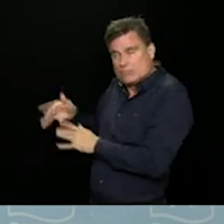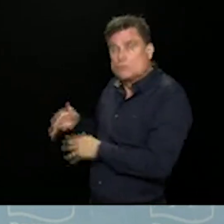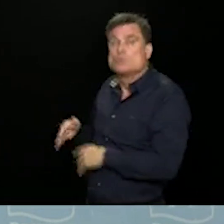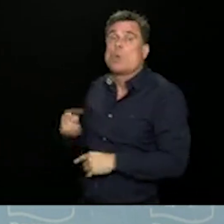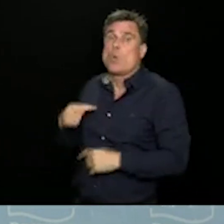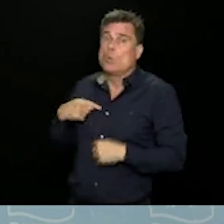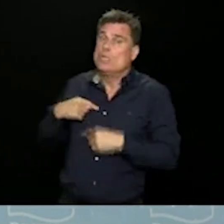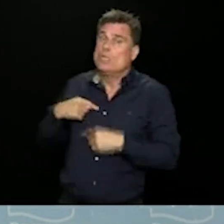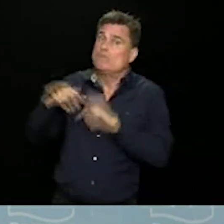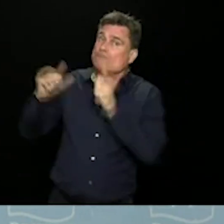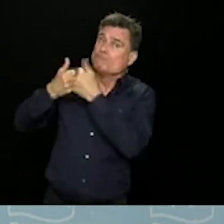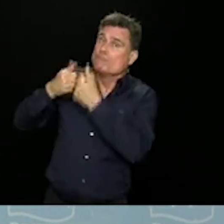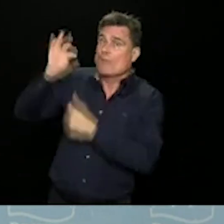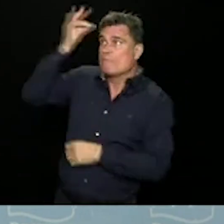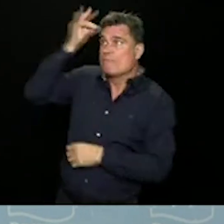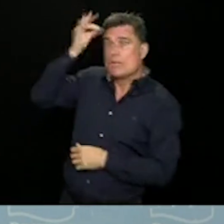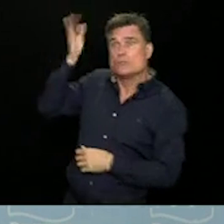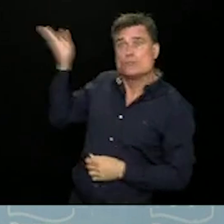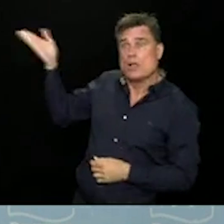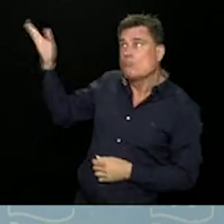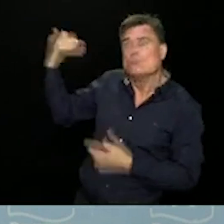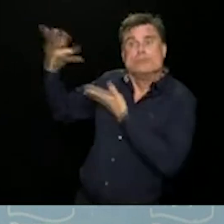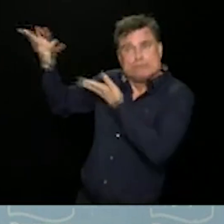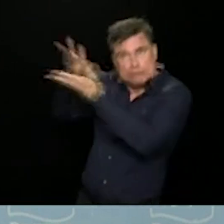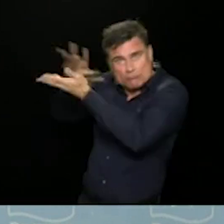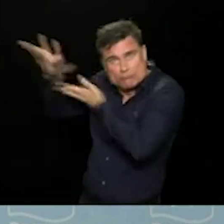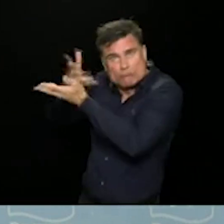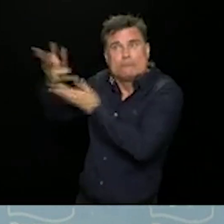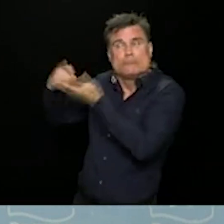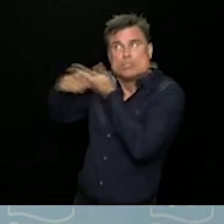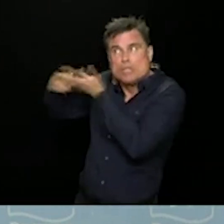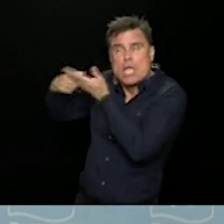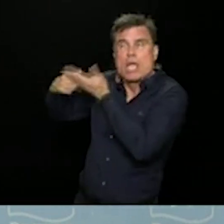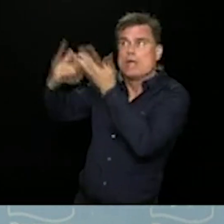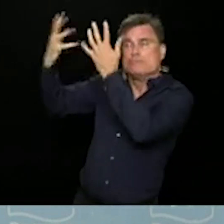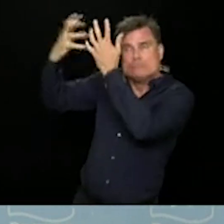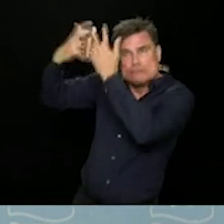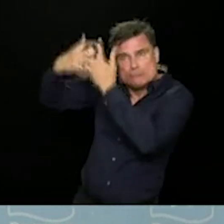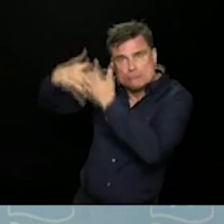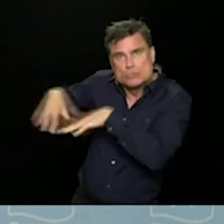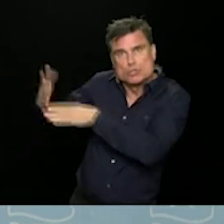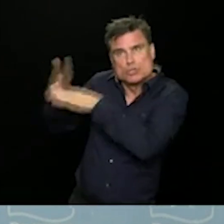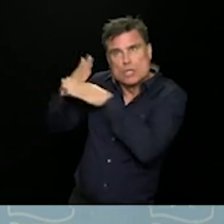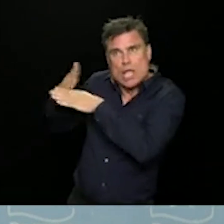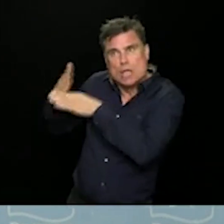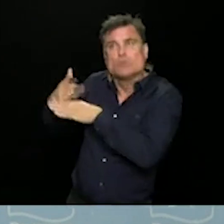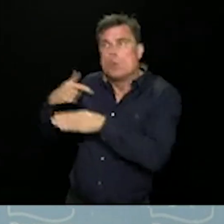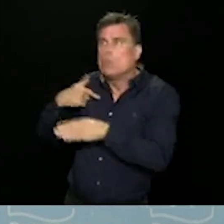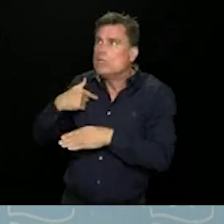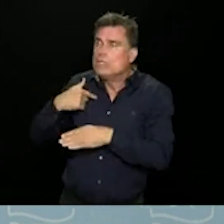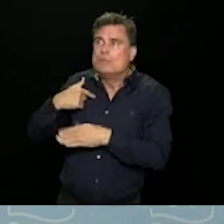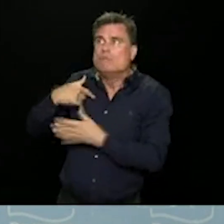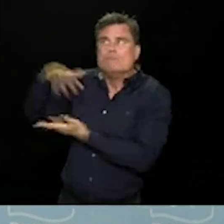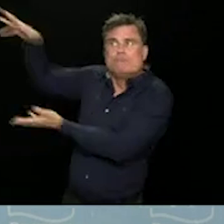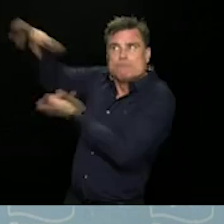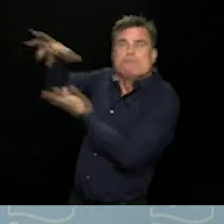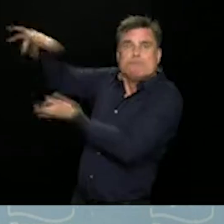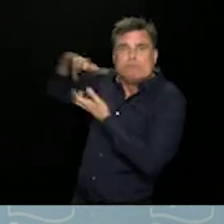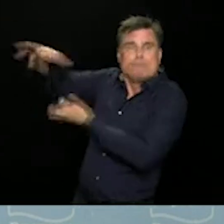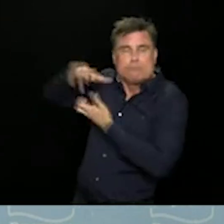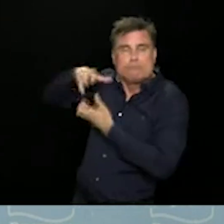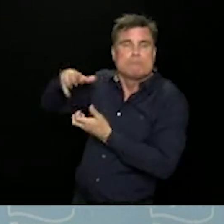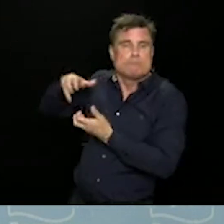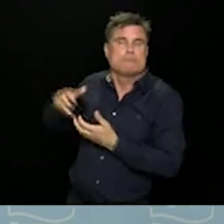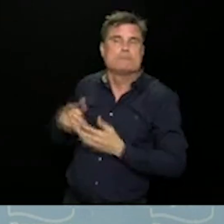in equipment into British Columbia to allow us to test respirators from sources that we have not received them